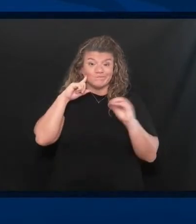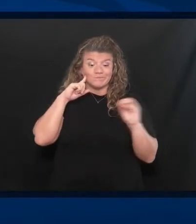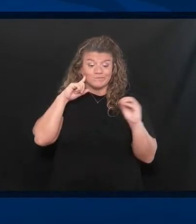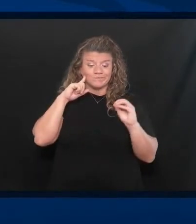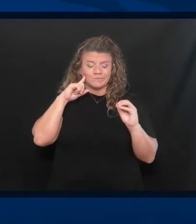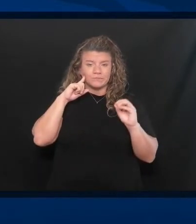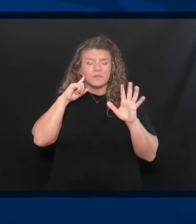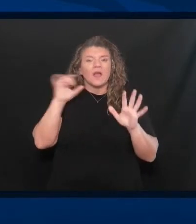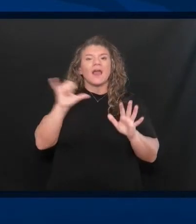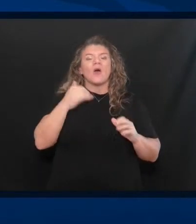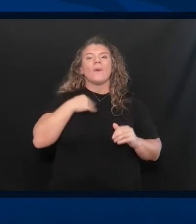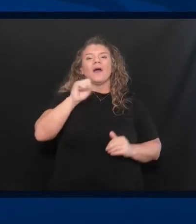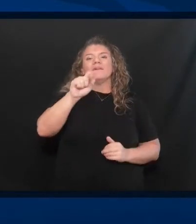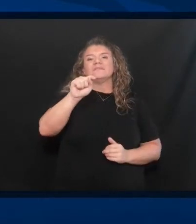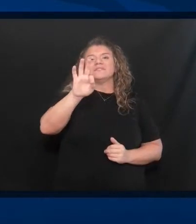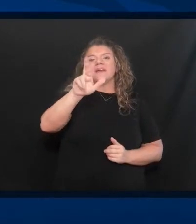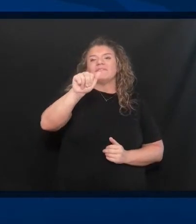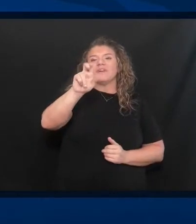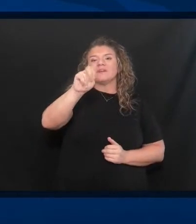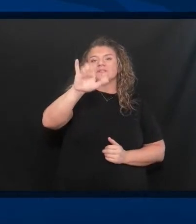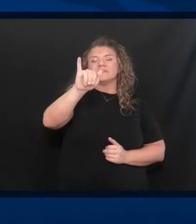Like we had St. Francis in Charleston.